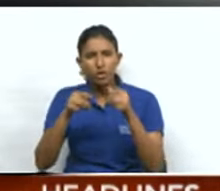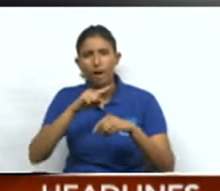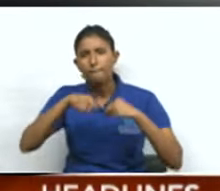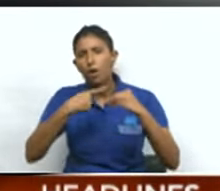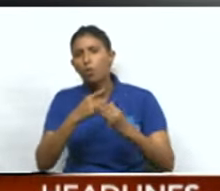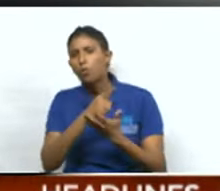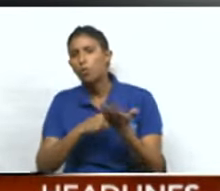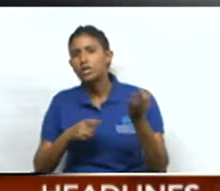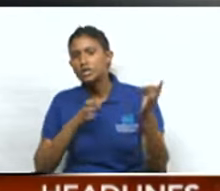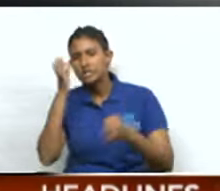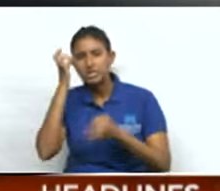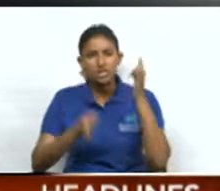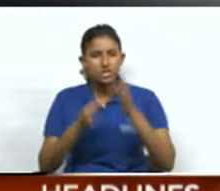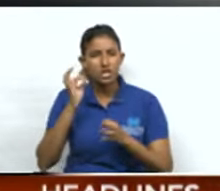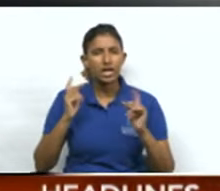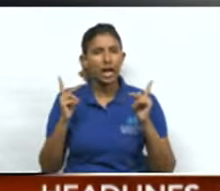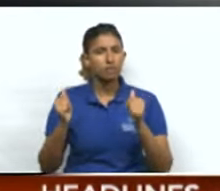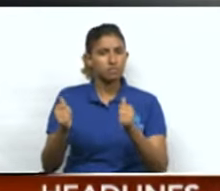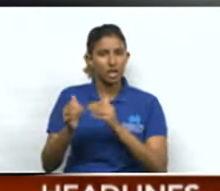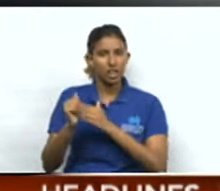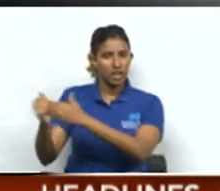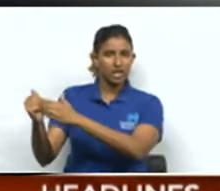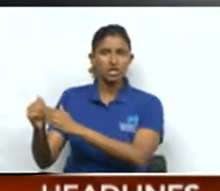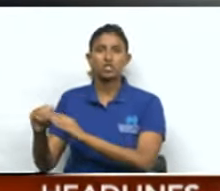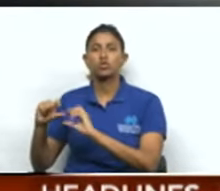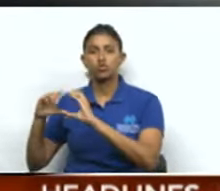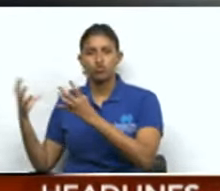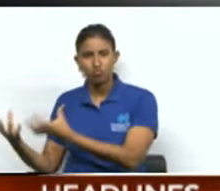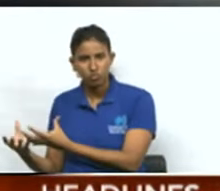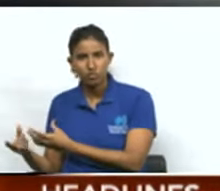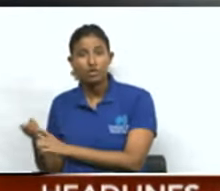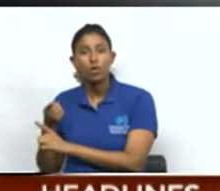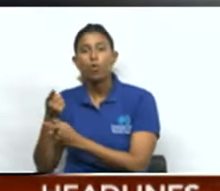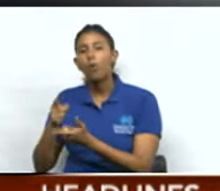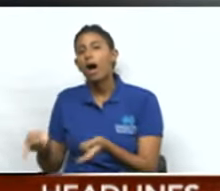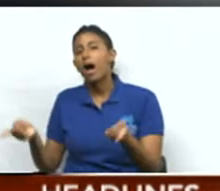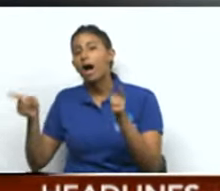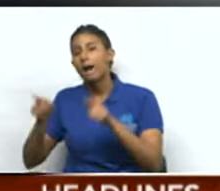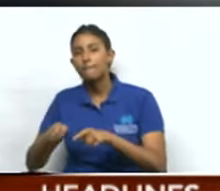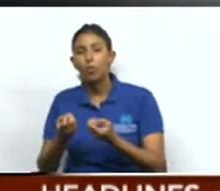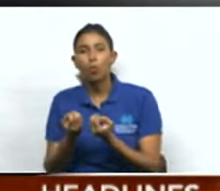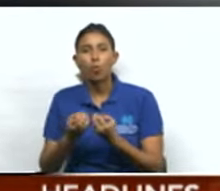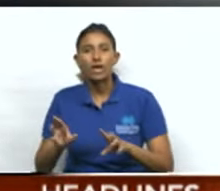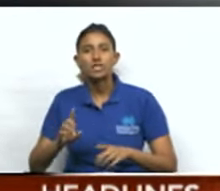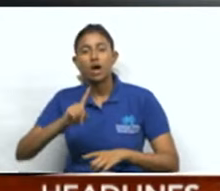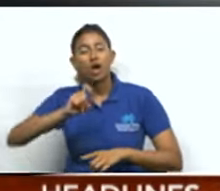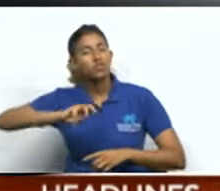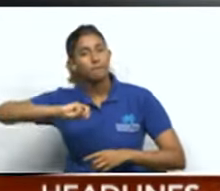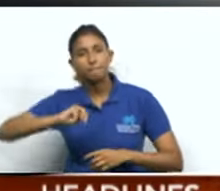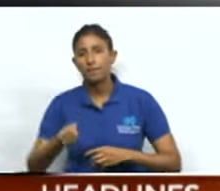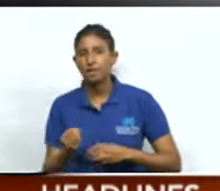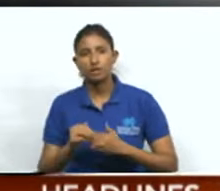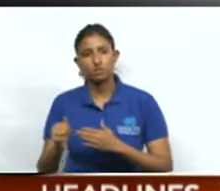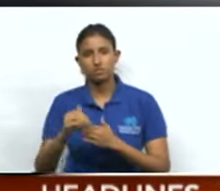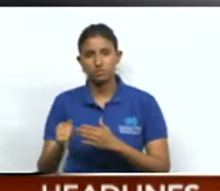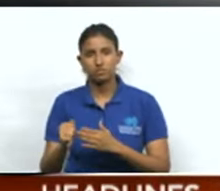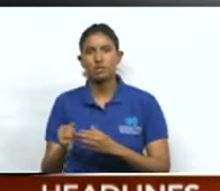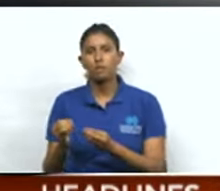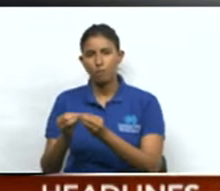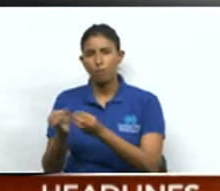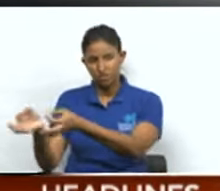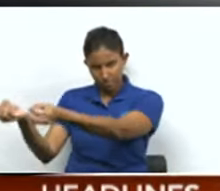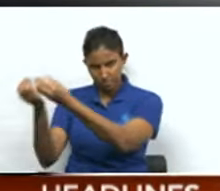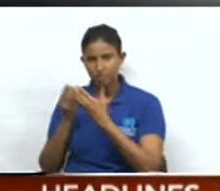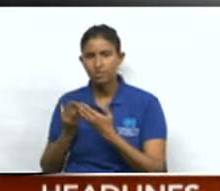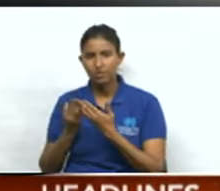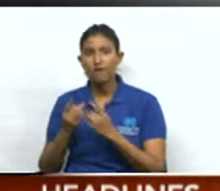Kamla Prasad Bisesa-led administration, as it allegedly led to the wastage of hundreds of millions of dollars. Akash Samru has more from the